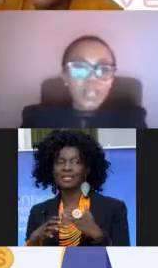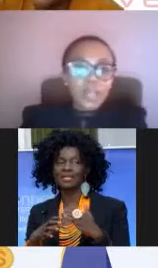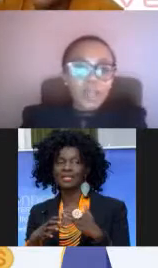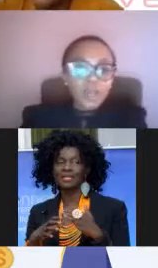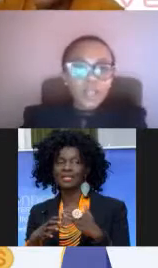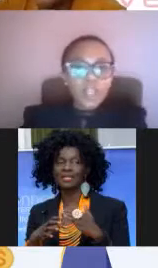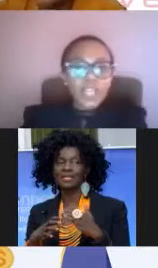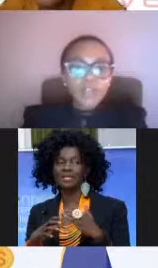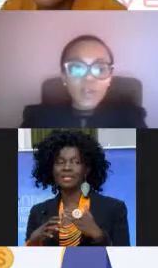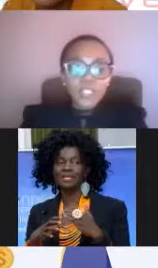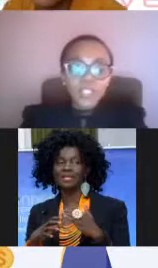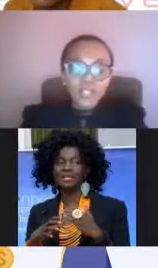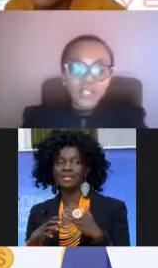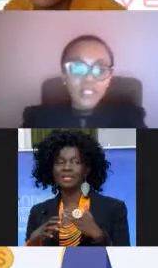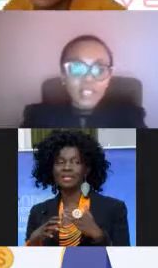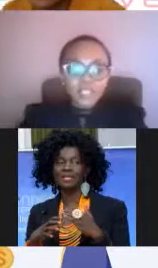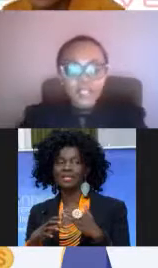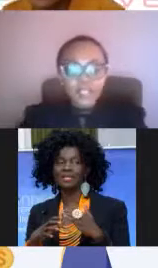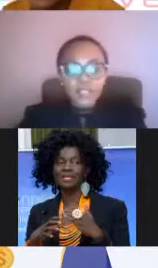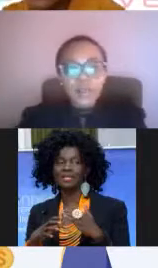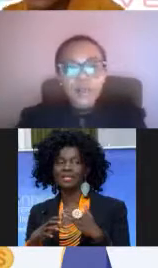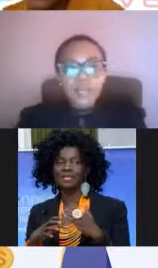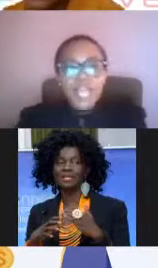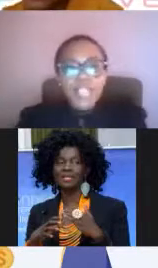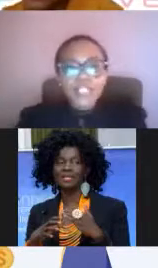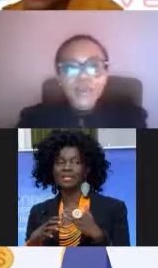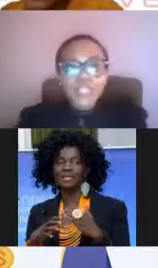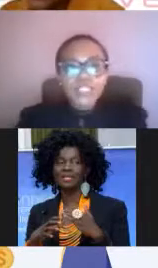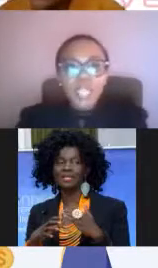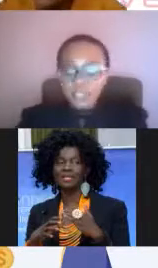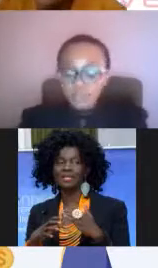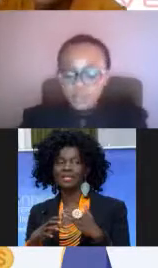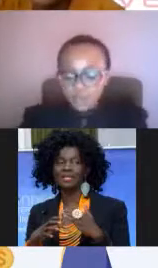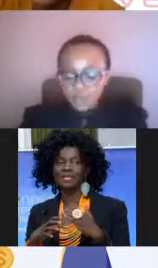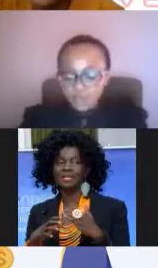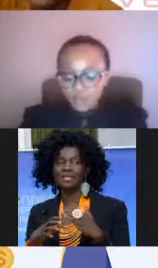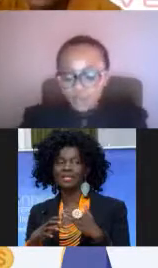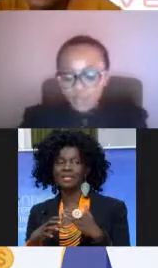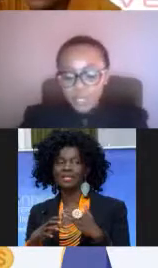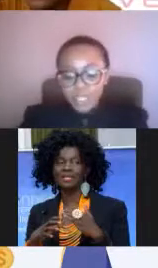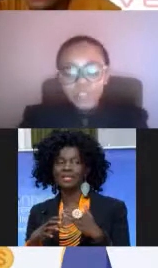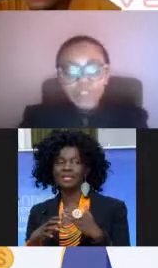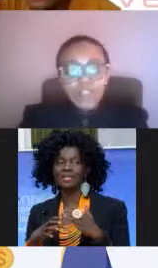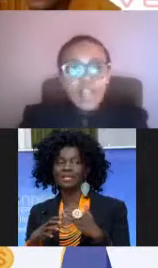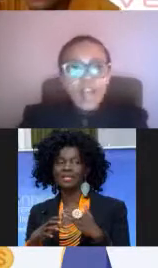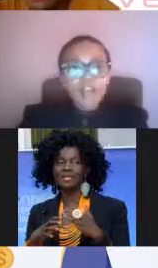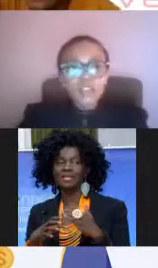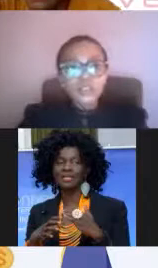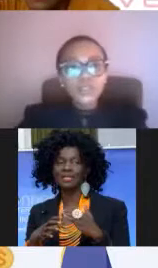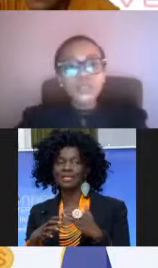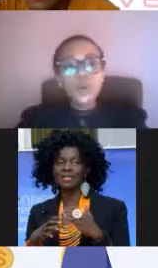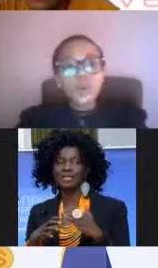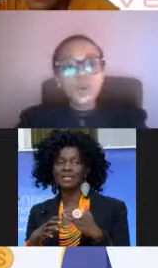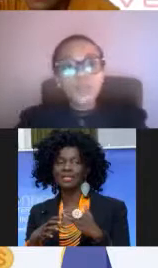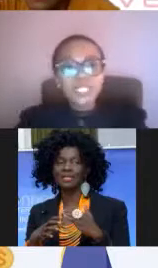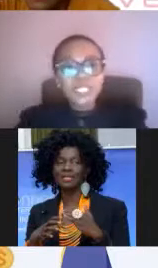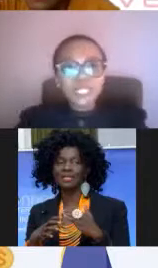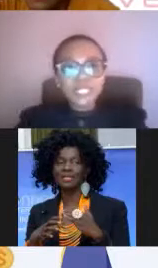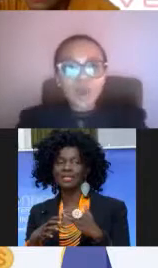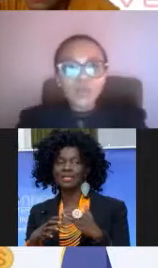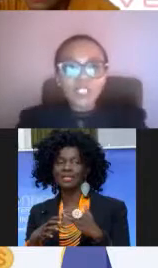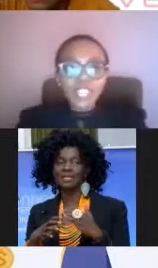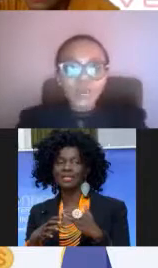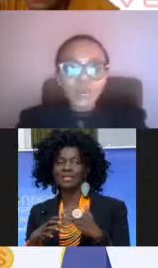Shamel, we don't have questions yet, but I just wanted us to clarify, how do